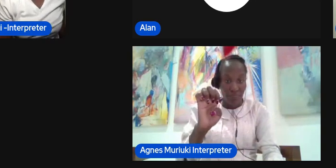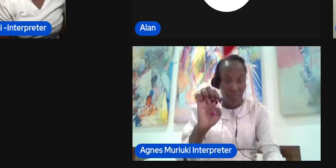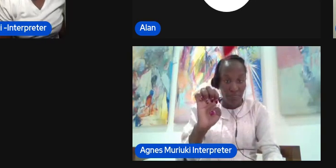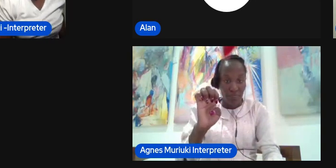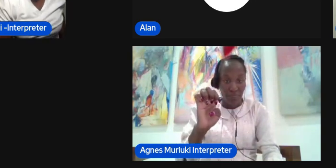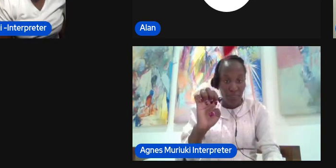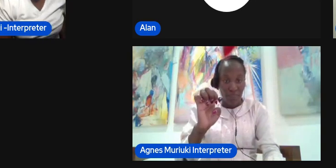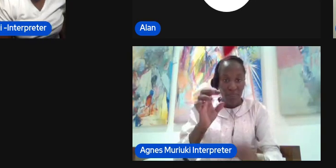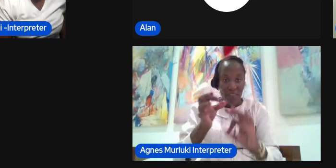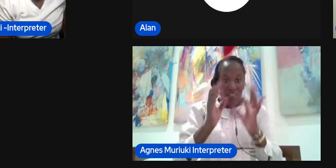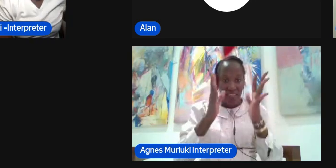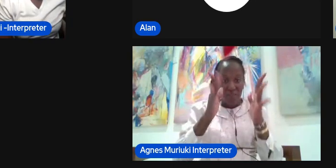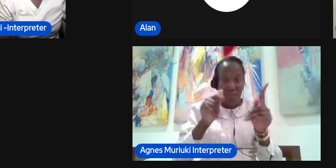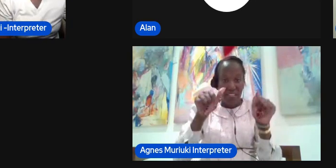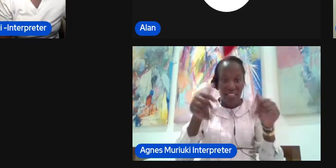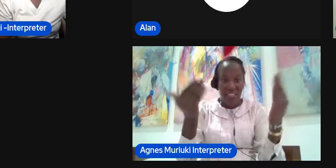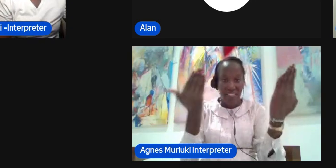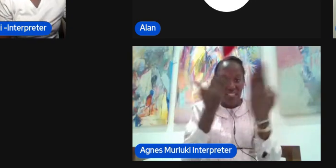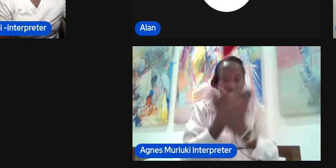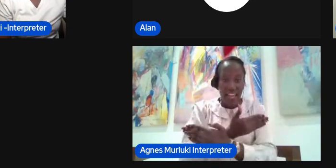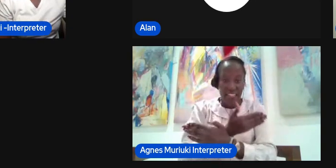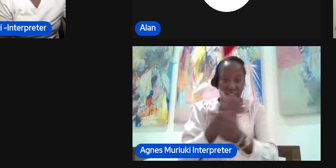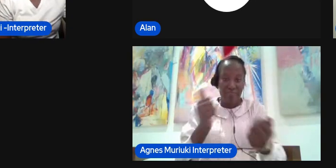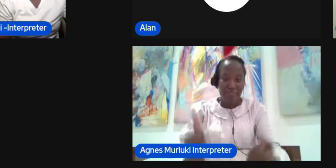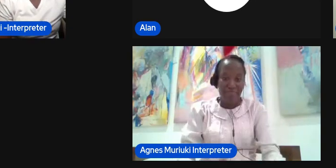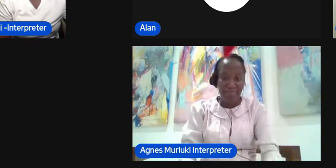I'll be your interpreter tonight.